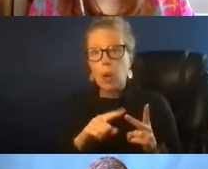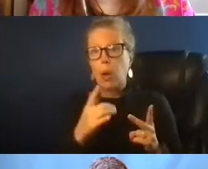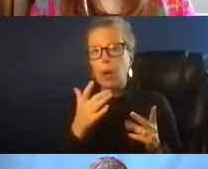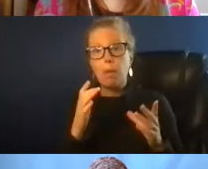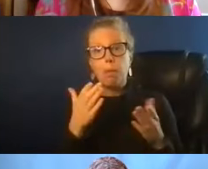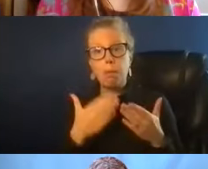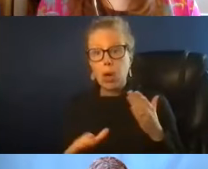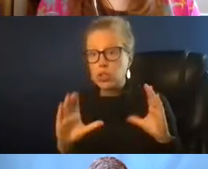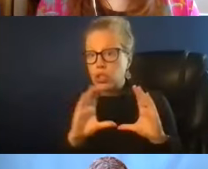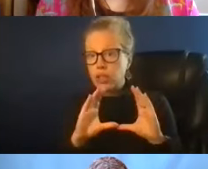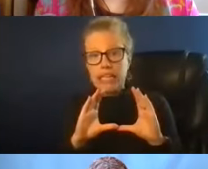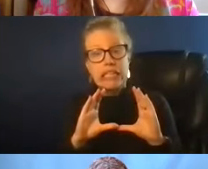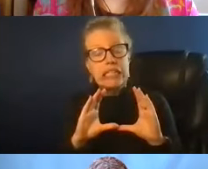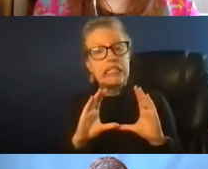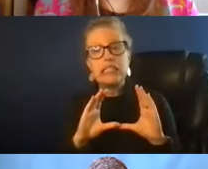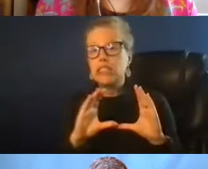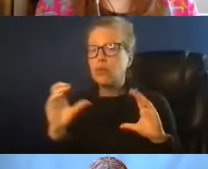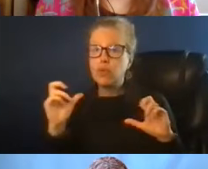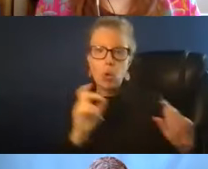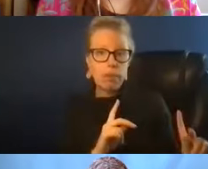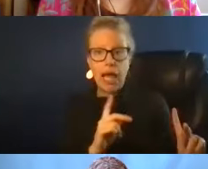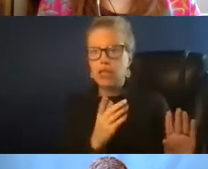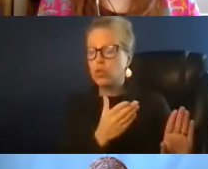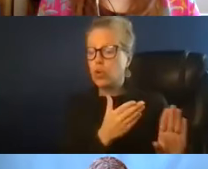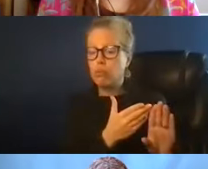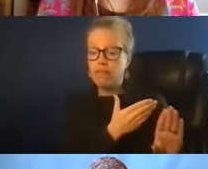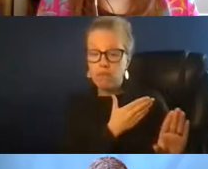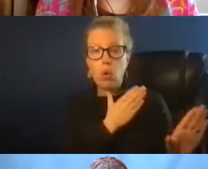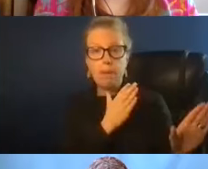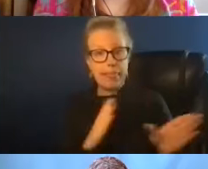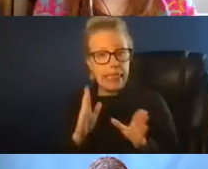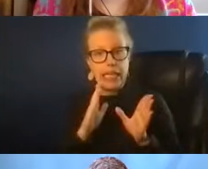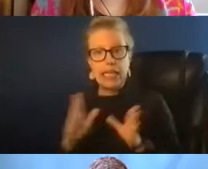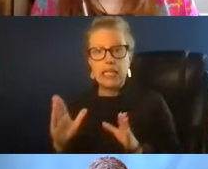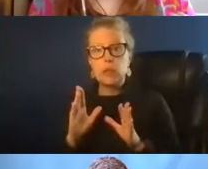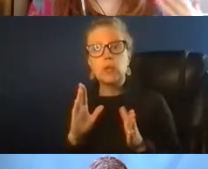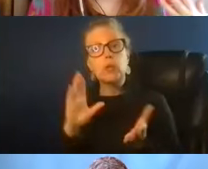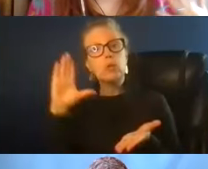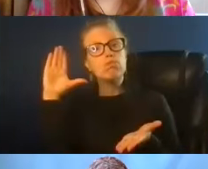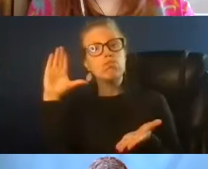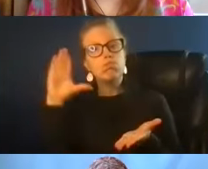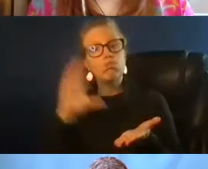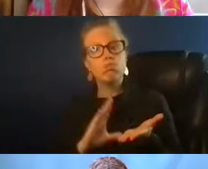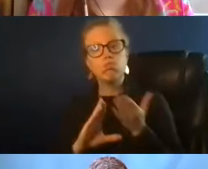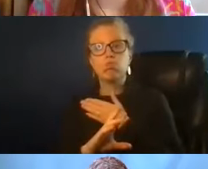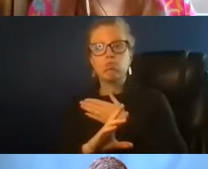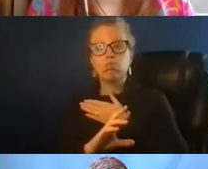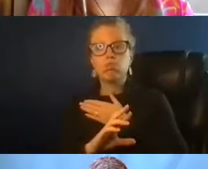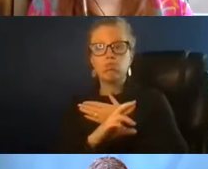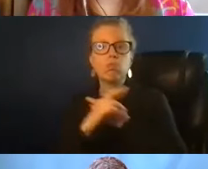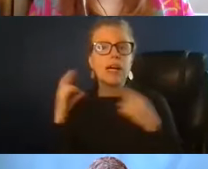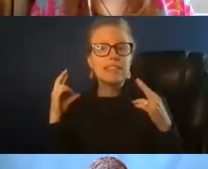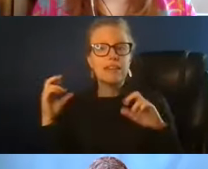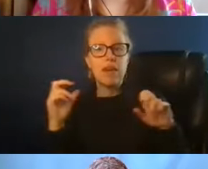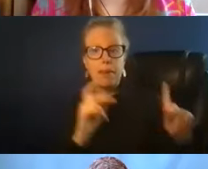need to go back. So planning ahead of time is really important to eliminate that risk of needing to return